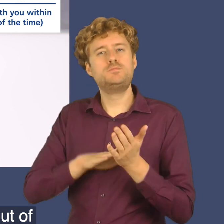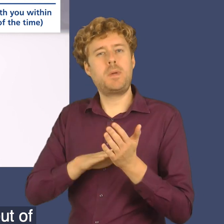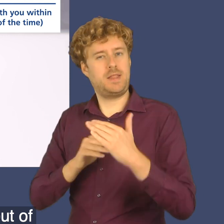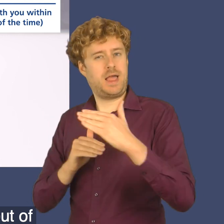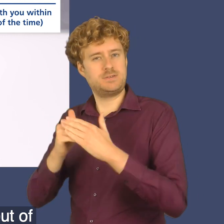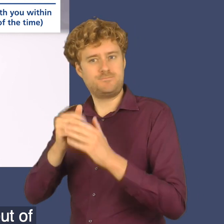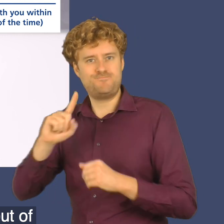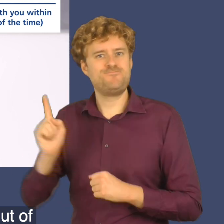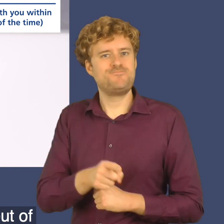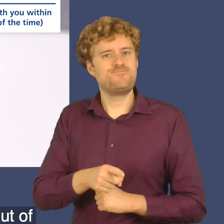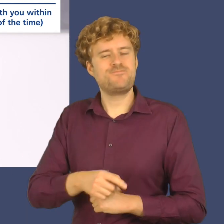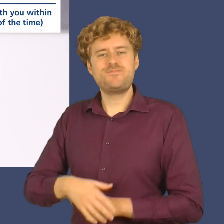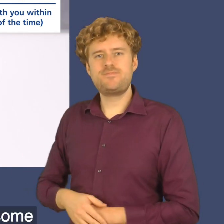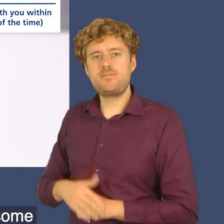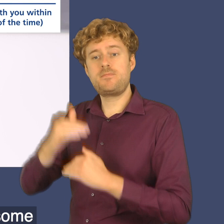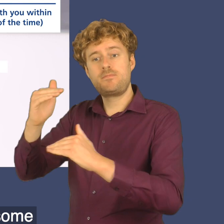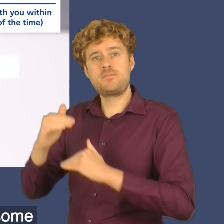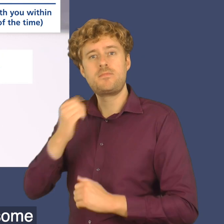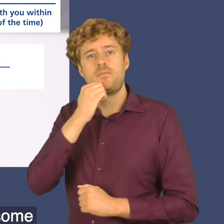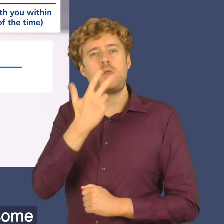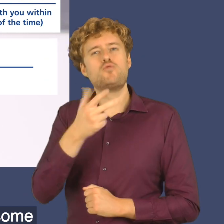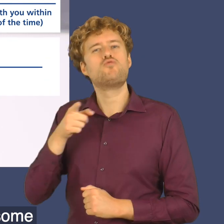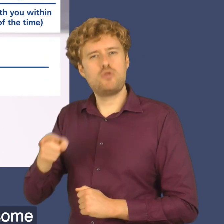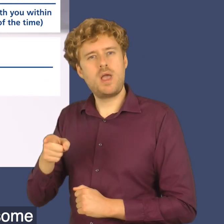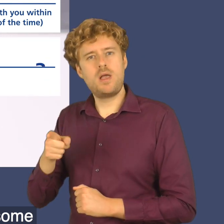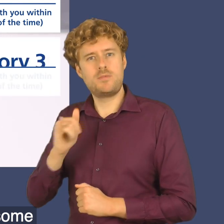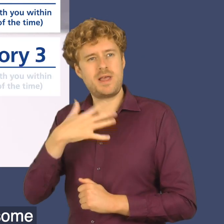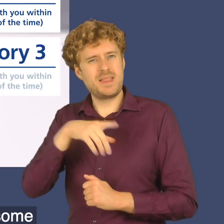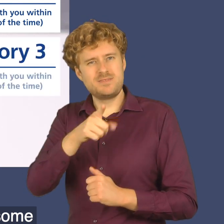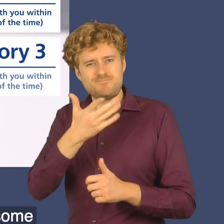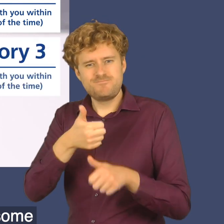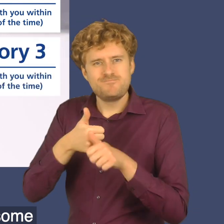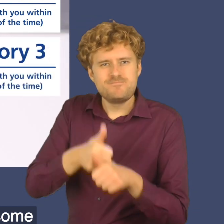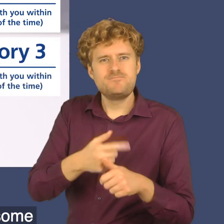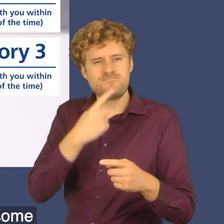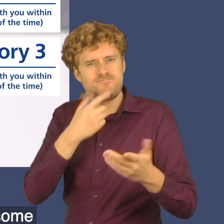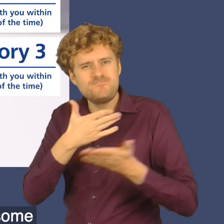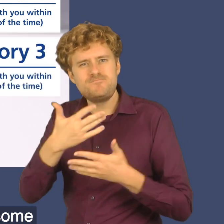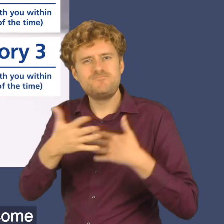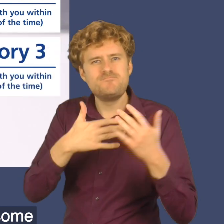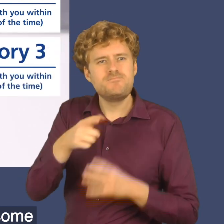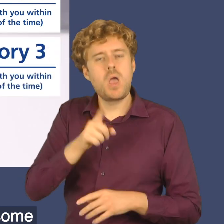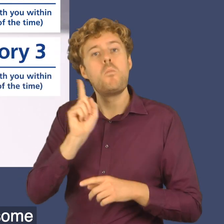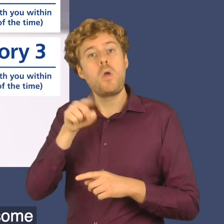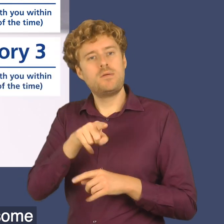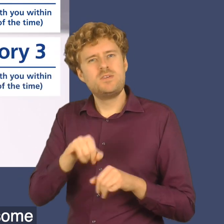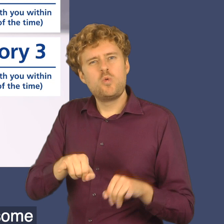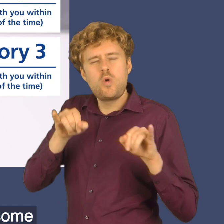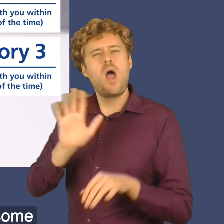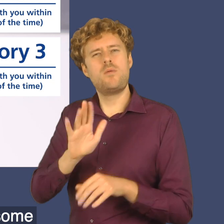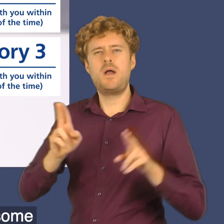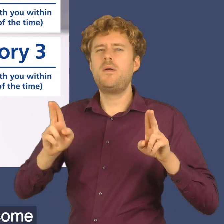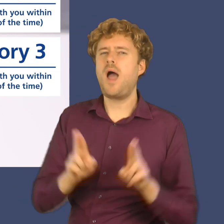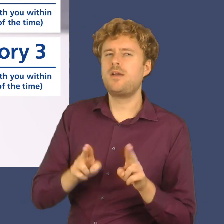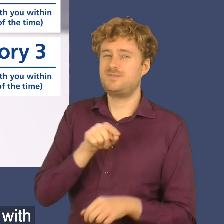cases within 40 minutes. Category 3 is for urgent calls where you need some kind of clinical treatment